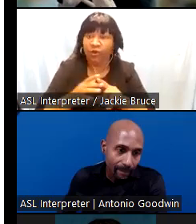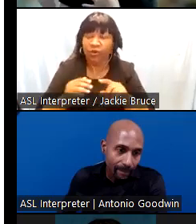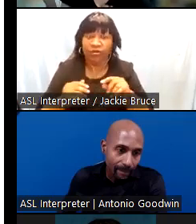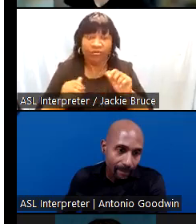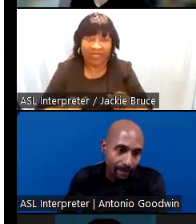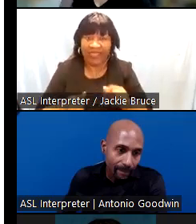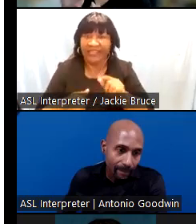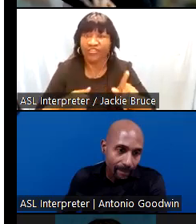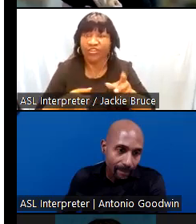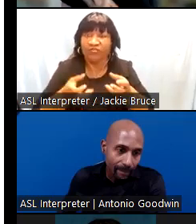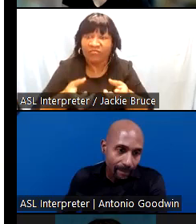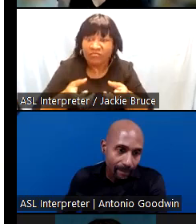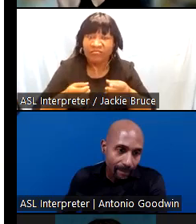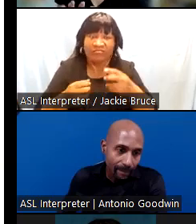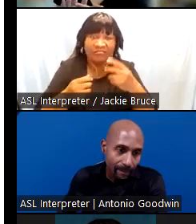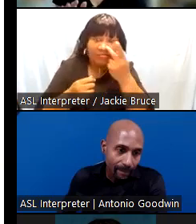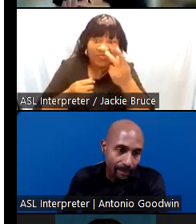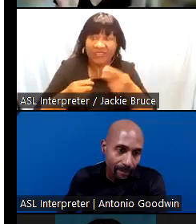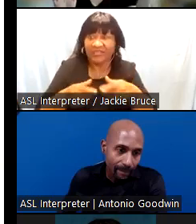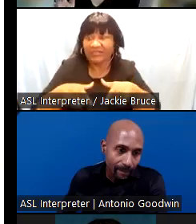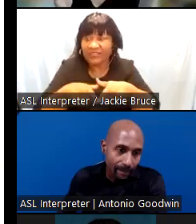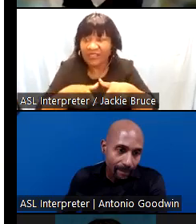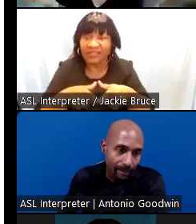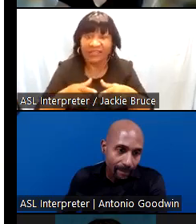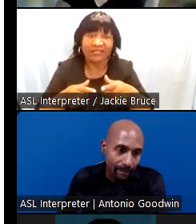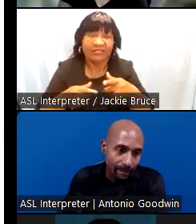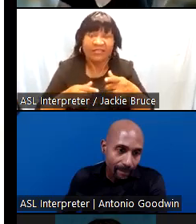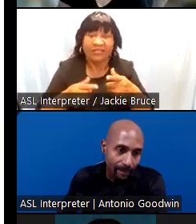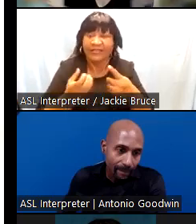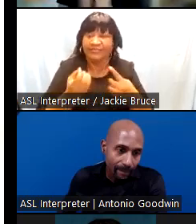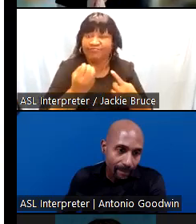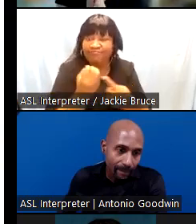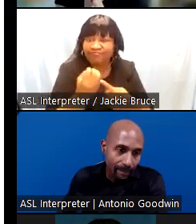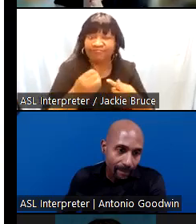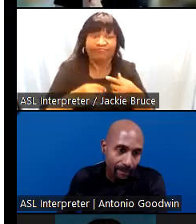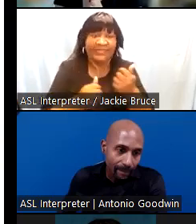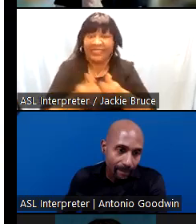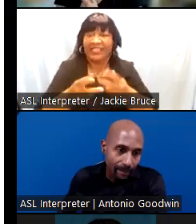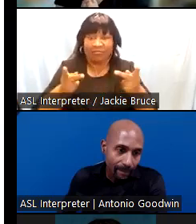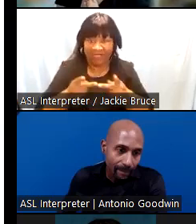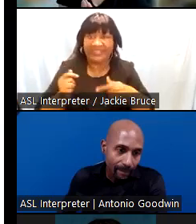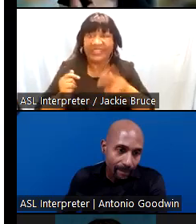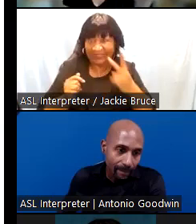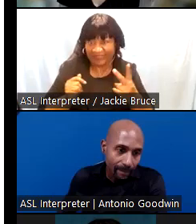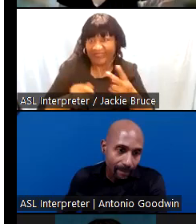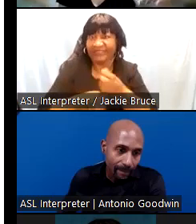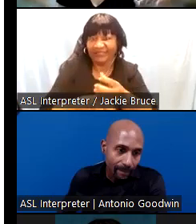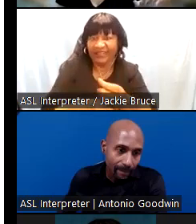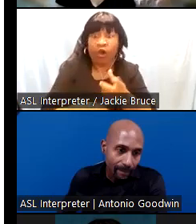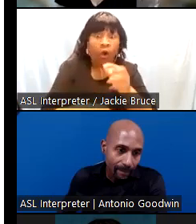on testicles, on vulva, on vagina, on anus or butthole, but also can show up on